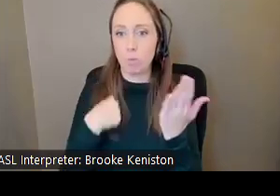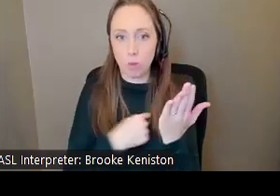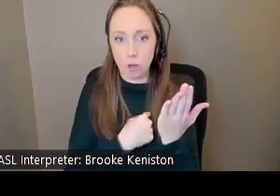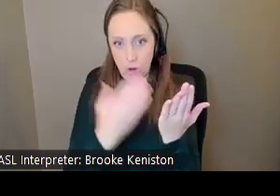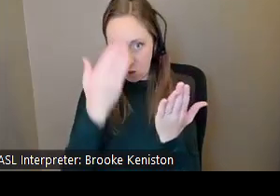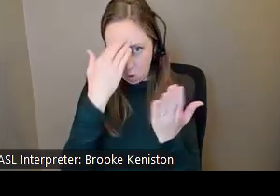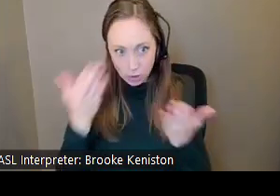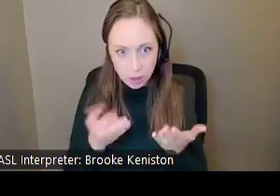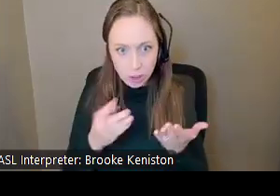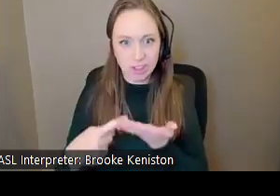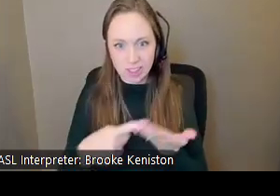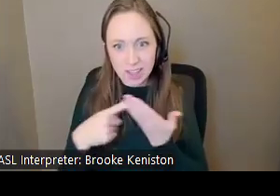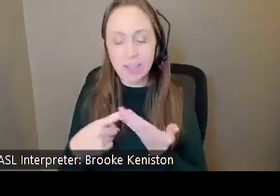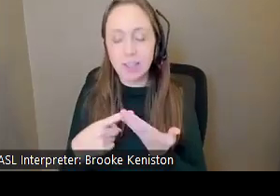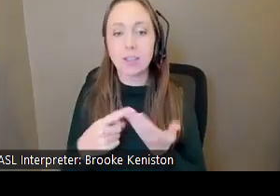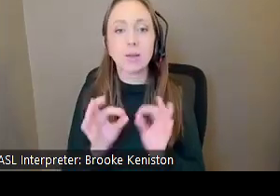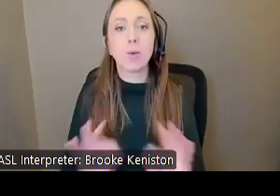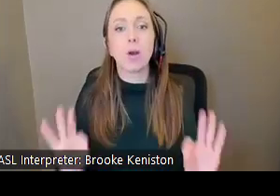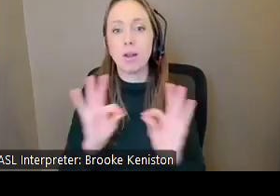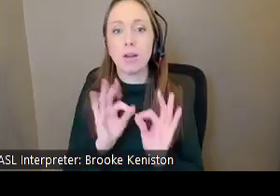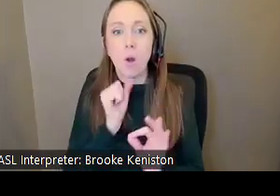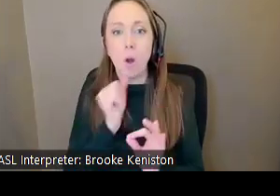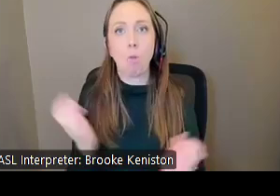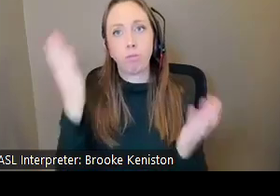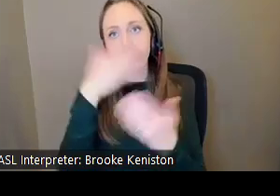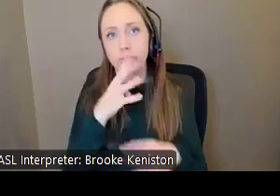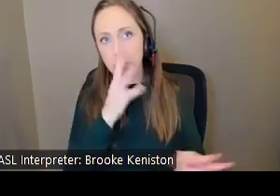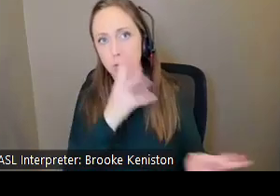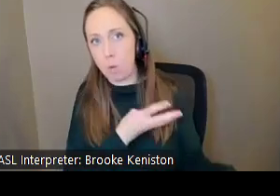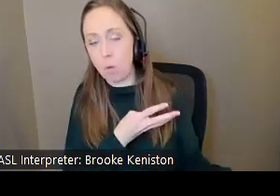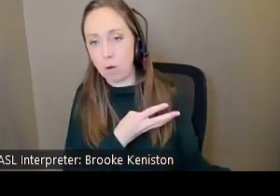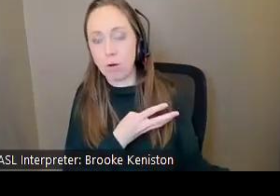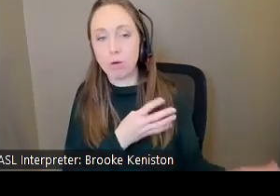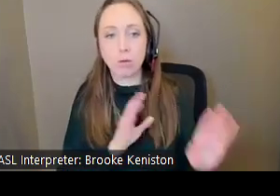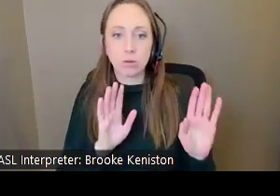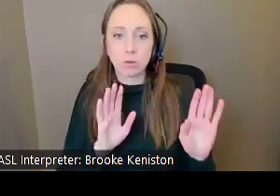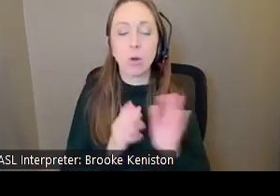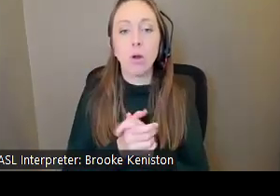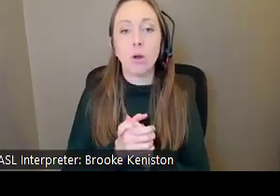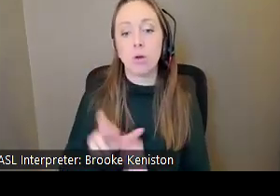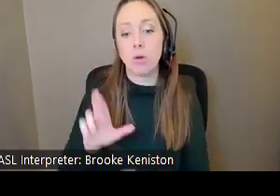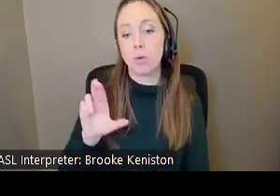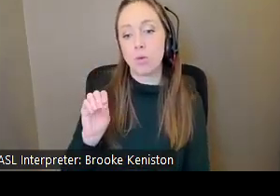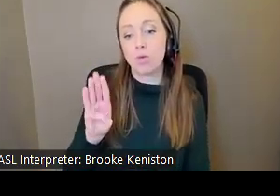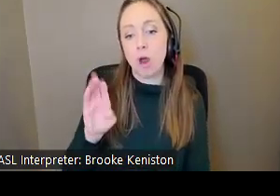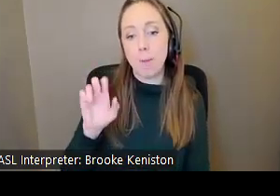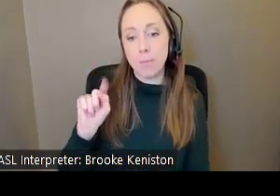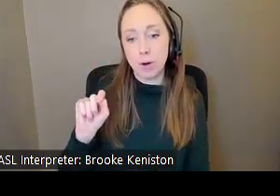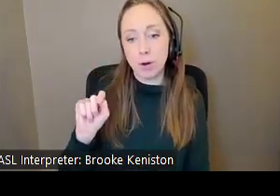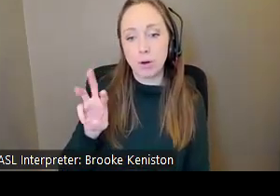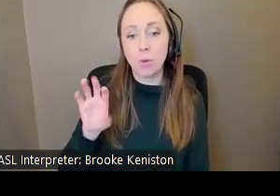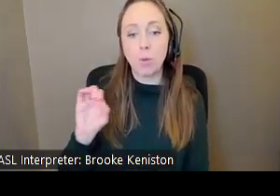when they're trying to flood the zone and other things, right? So we can't miss the mark on that. Robert Wood Johnson talks about economic